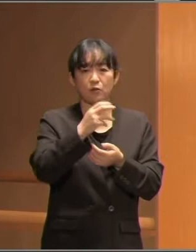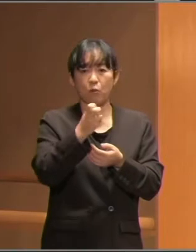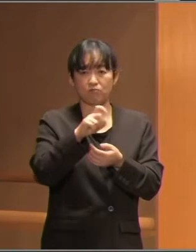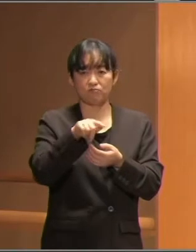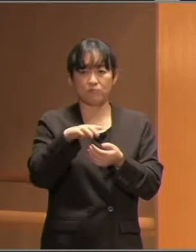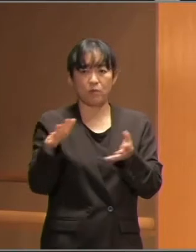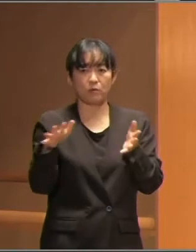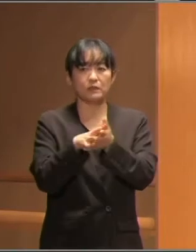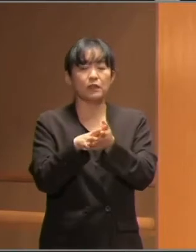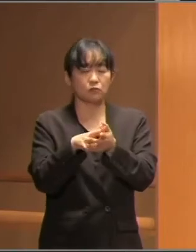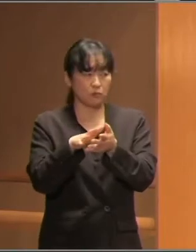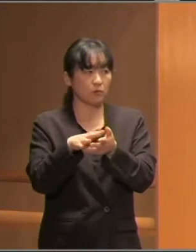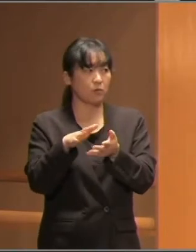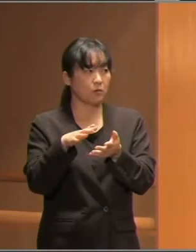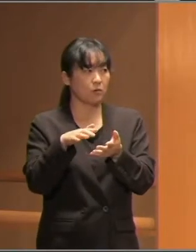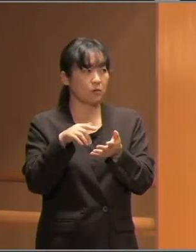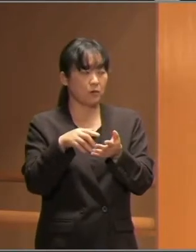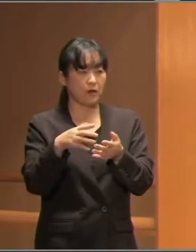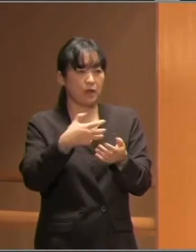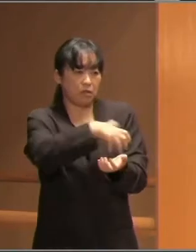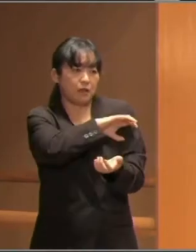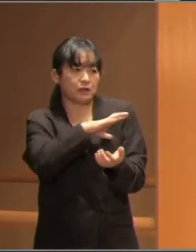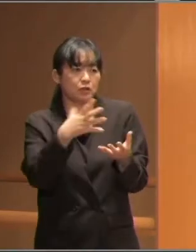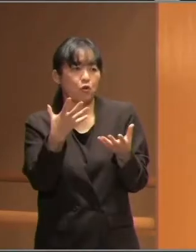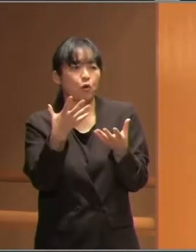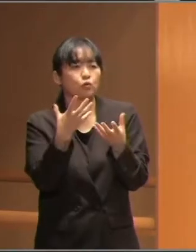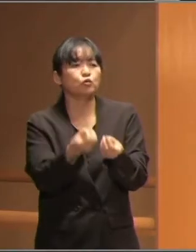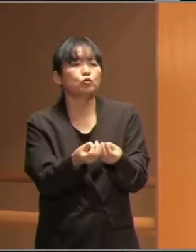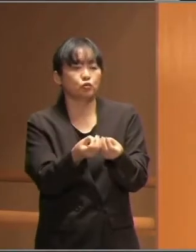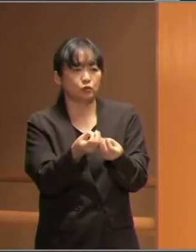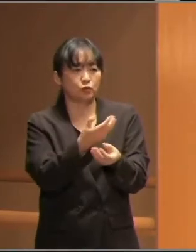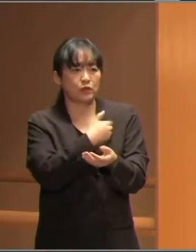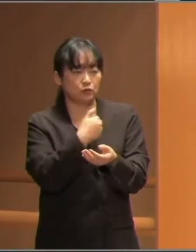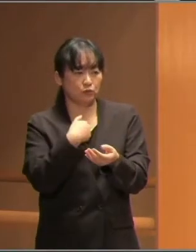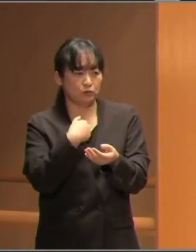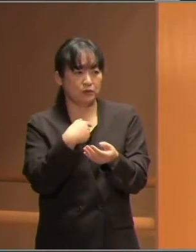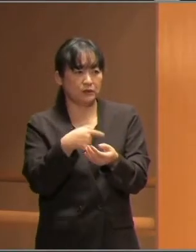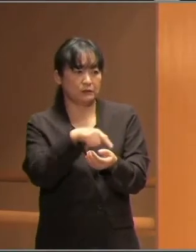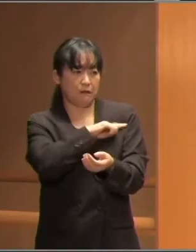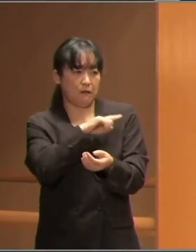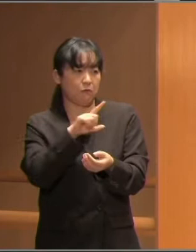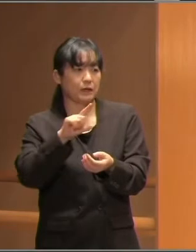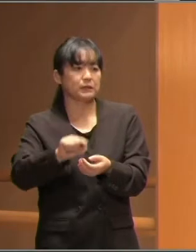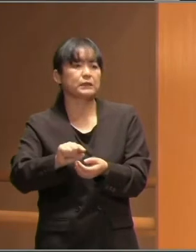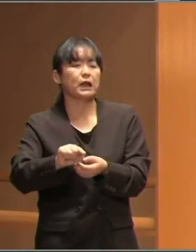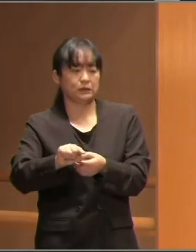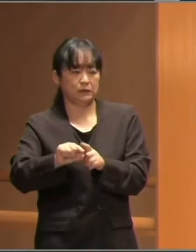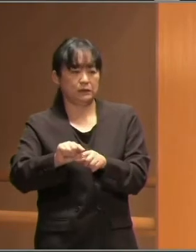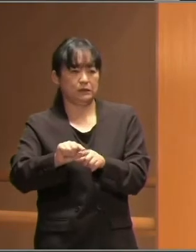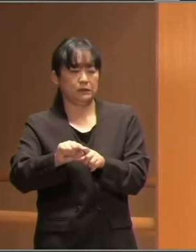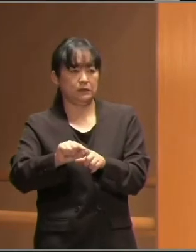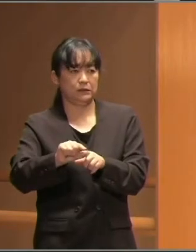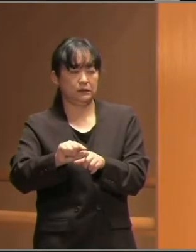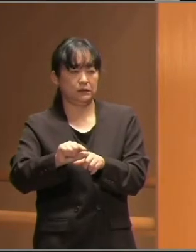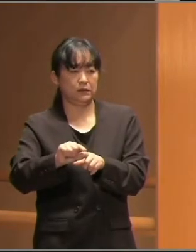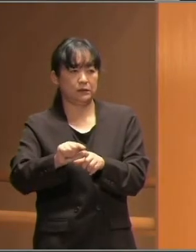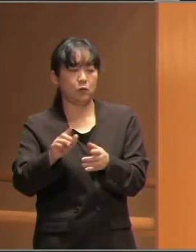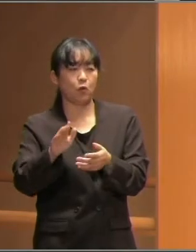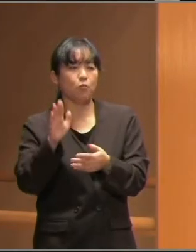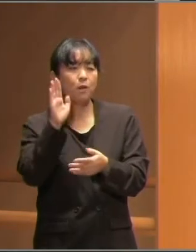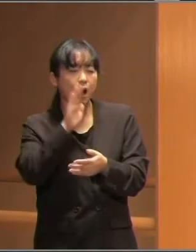PA11, and impact strength is very low. However,